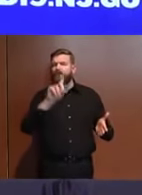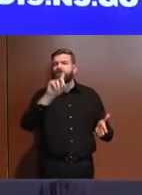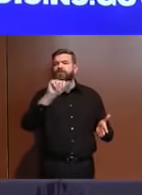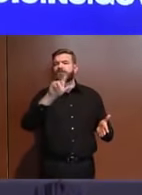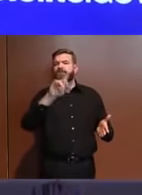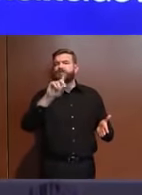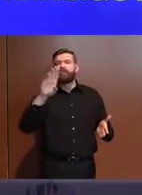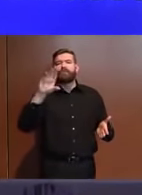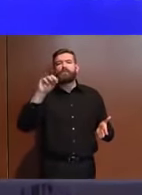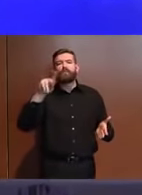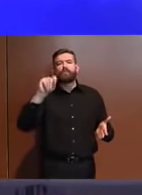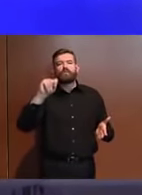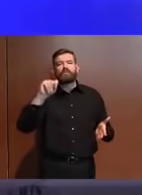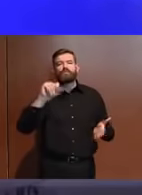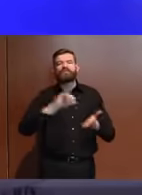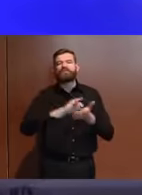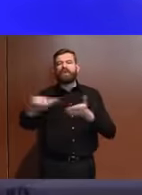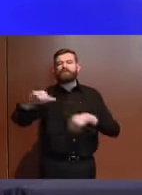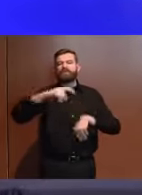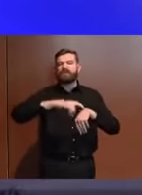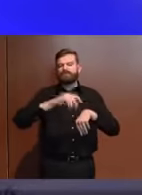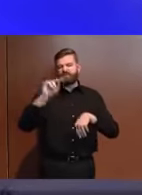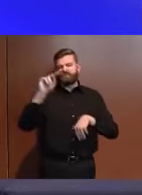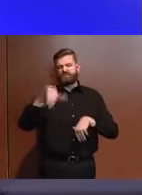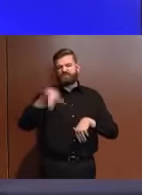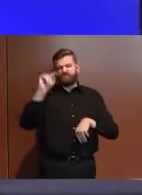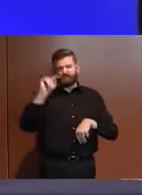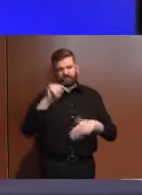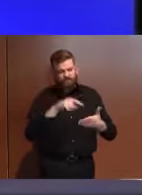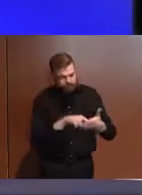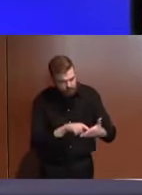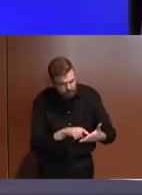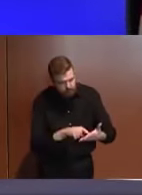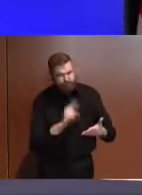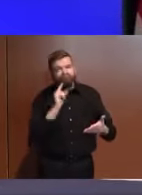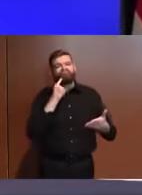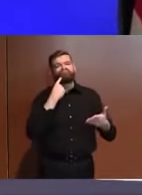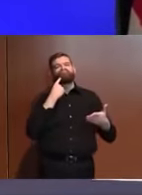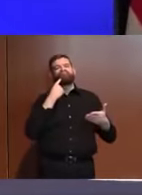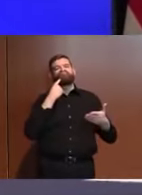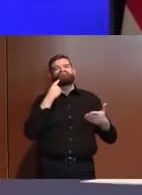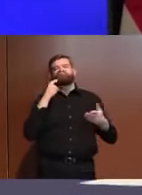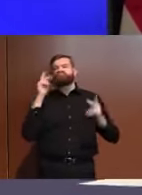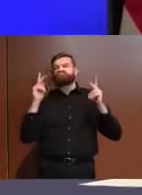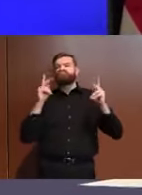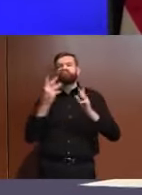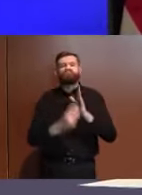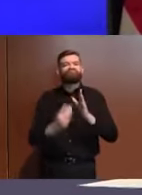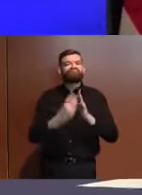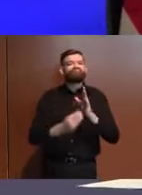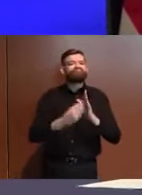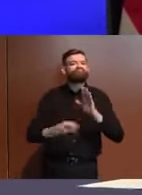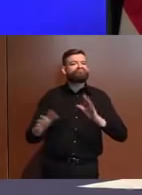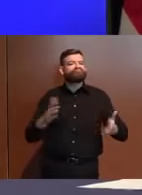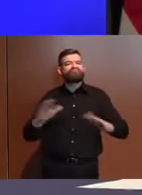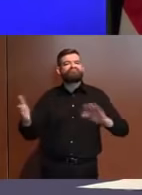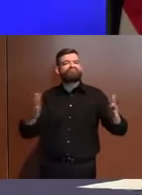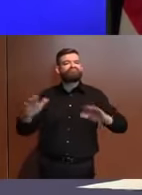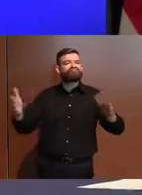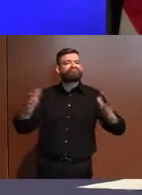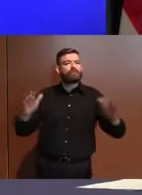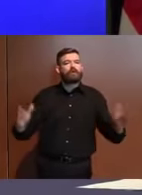talks about, on the one hand, the gravity, the severity, the fatality in so many respects, the